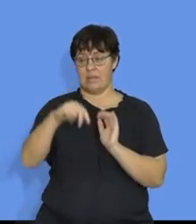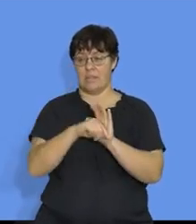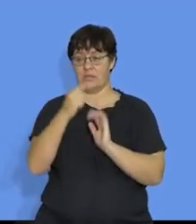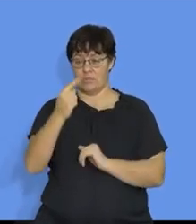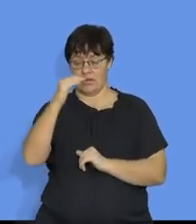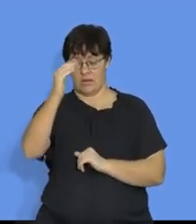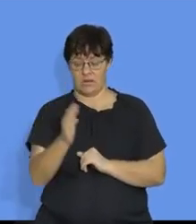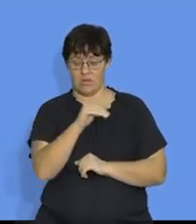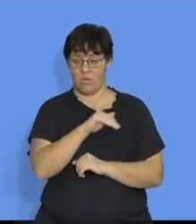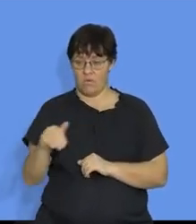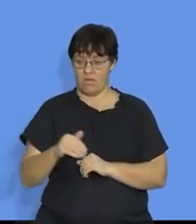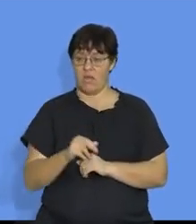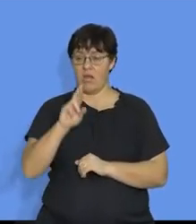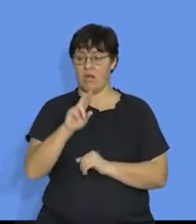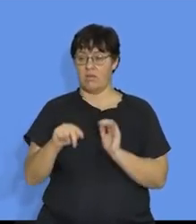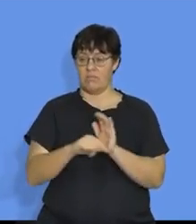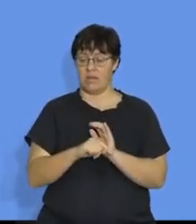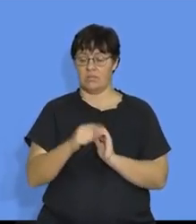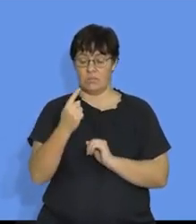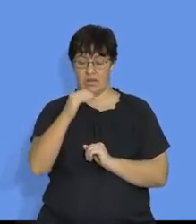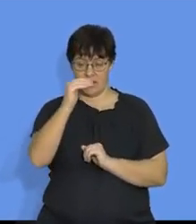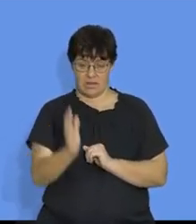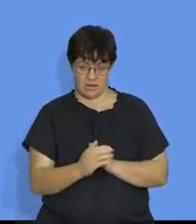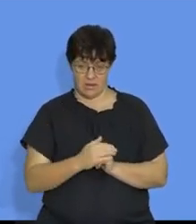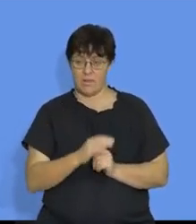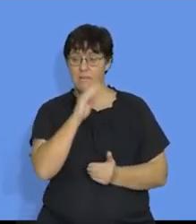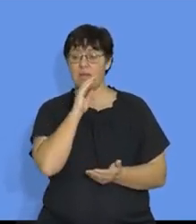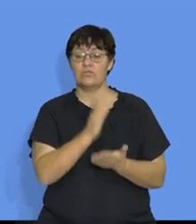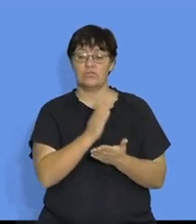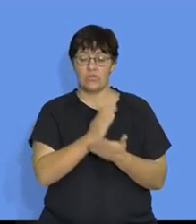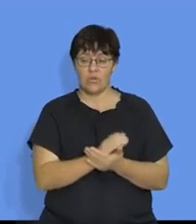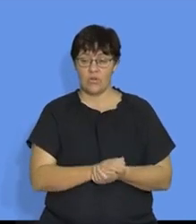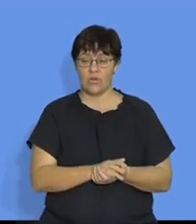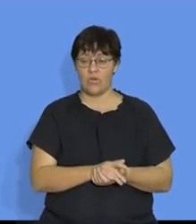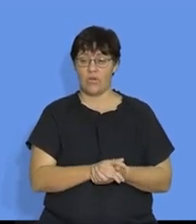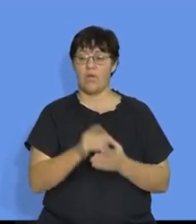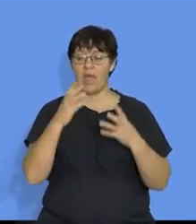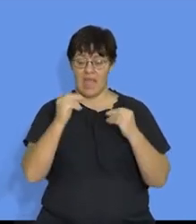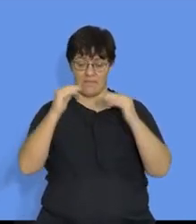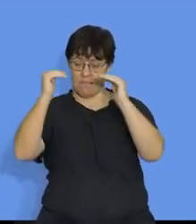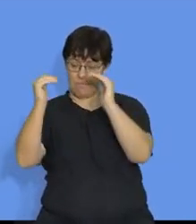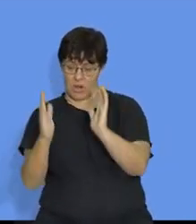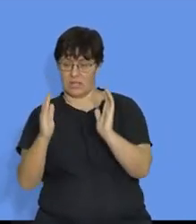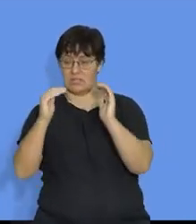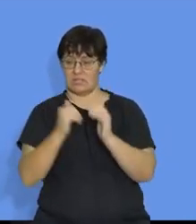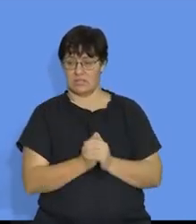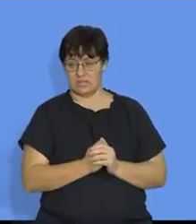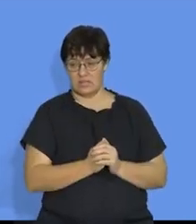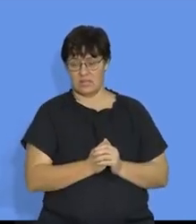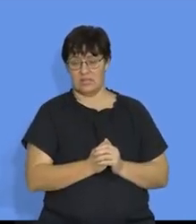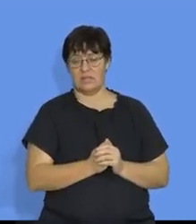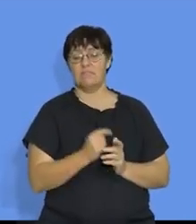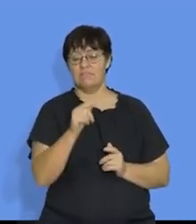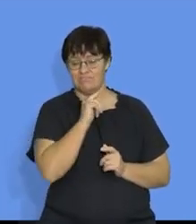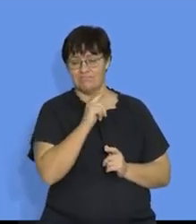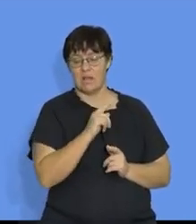r to the power of n minus 1 over r minus 1. Please make sure that the numerators have brackets next